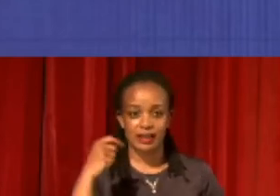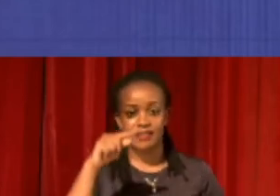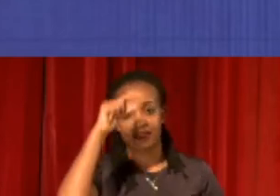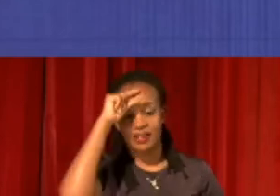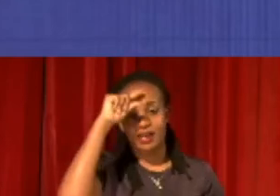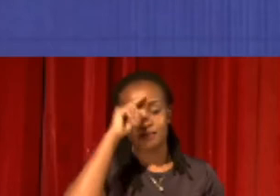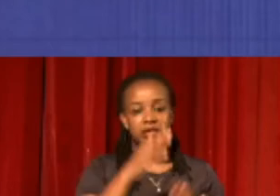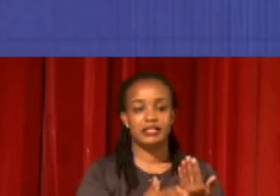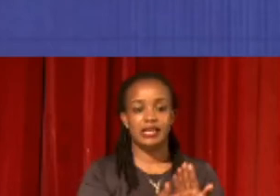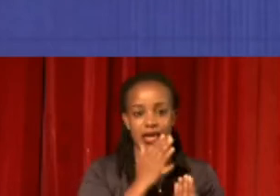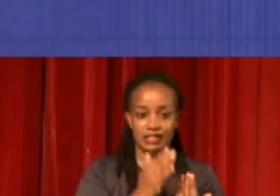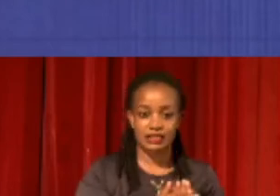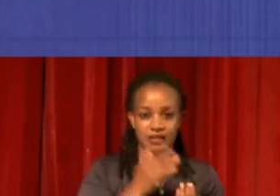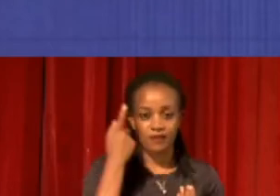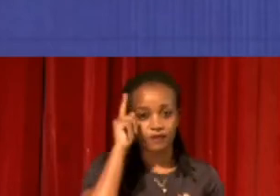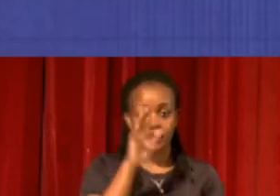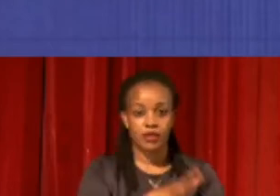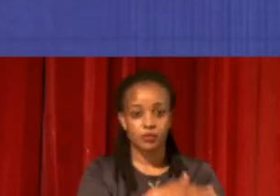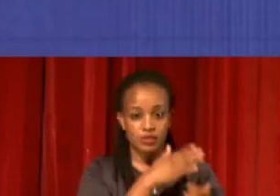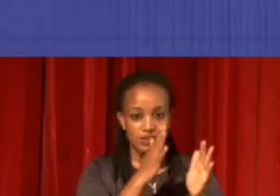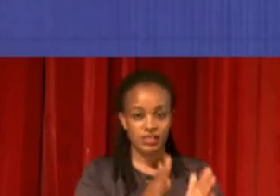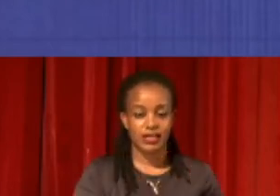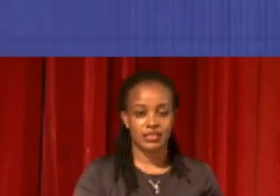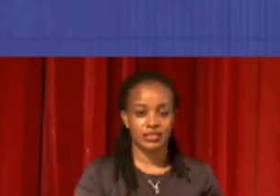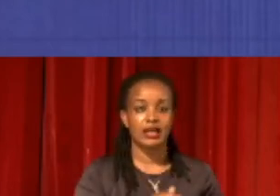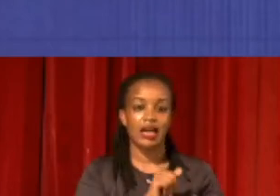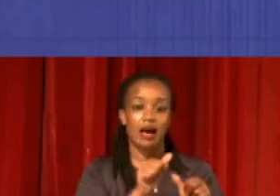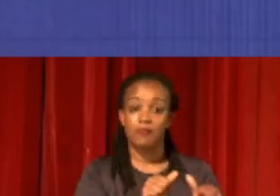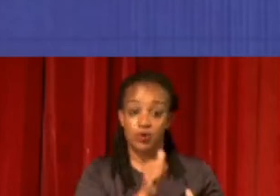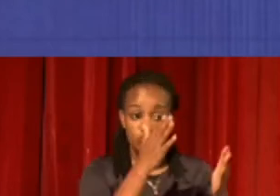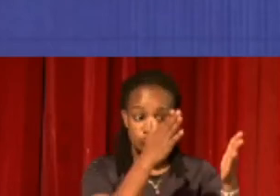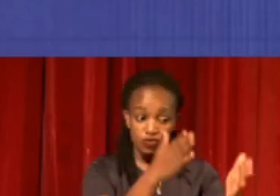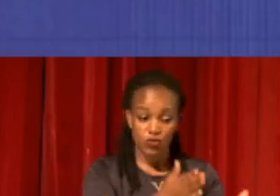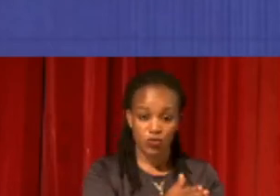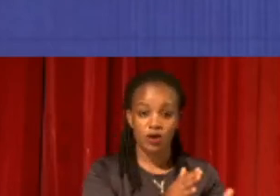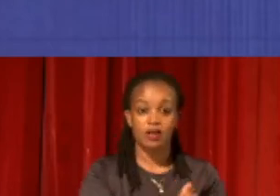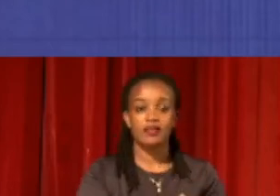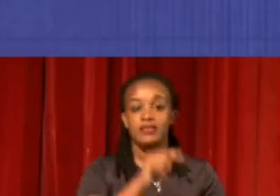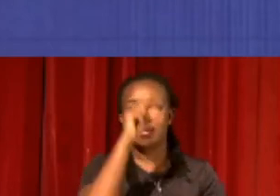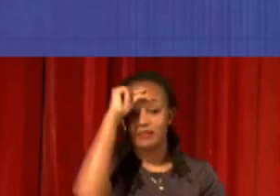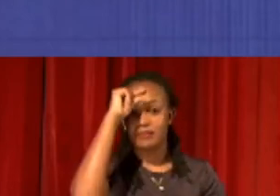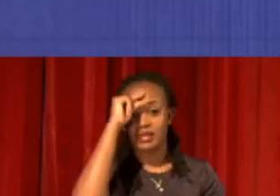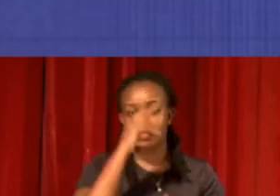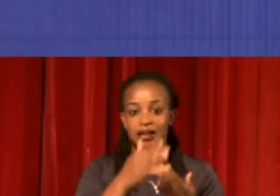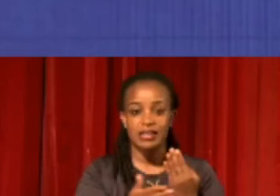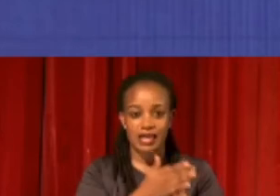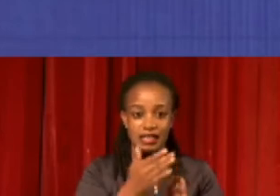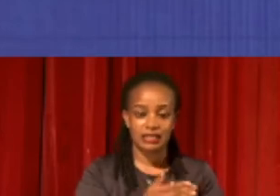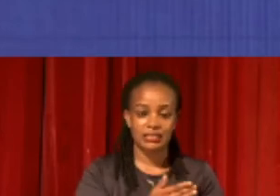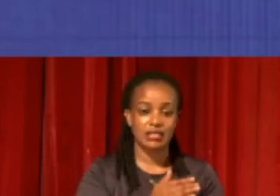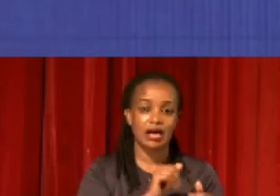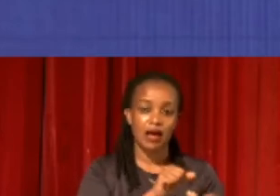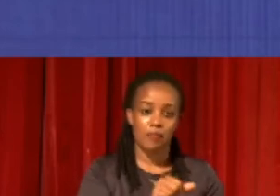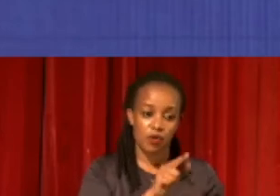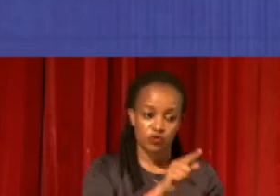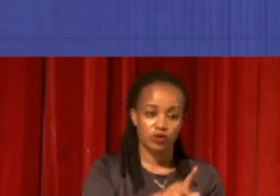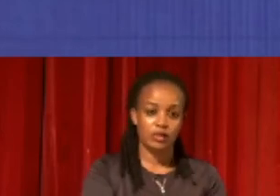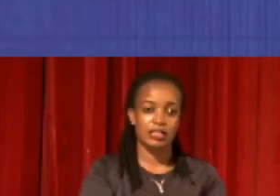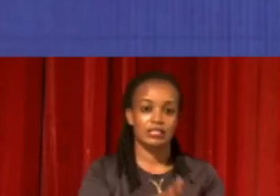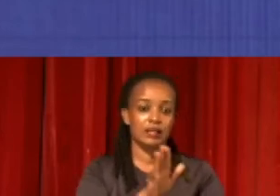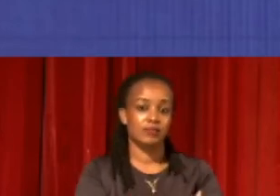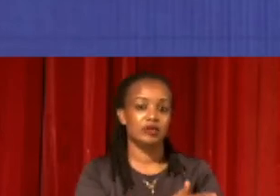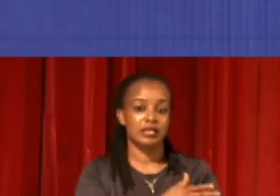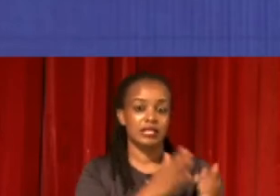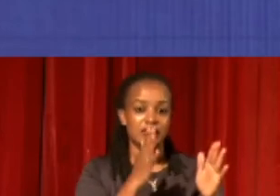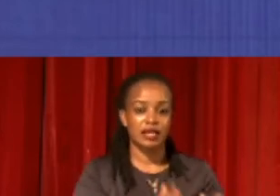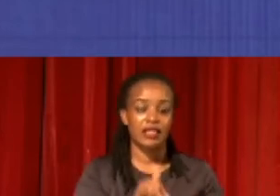government cares. The government cares about you as a creative, the government cares about you as a musician, and that's why we are even having this discussion,